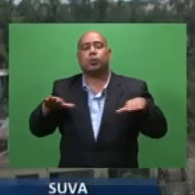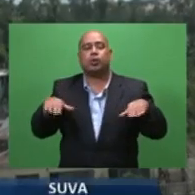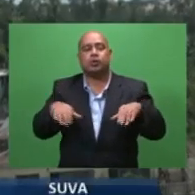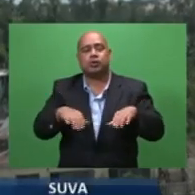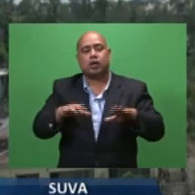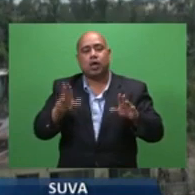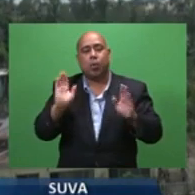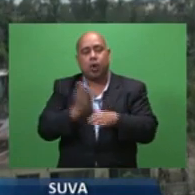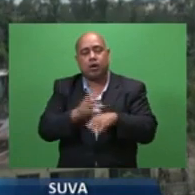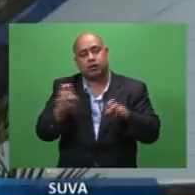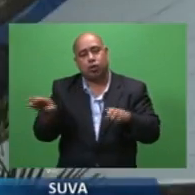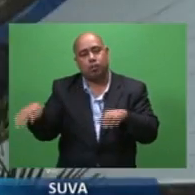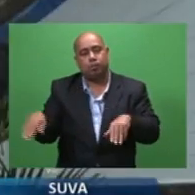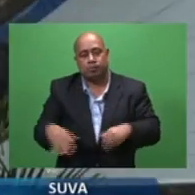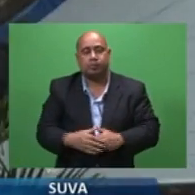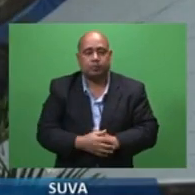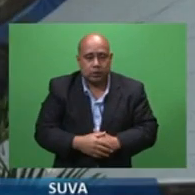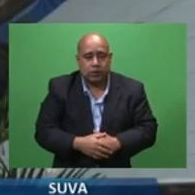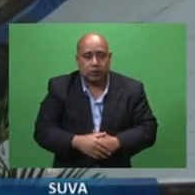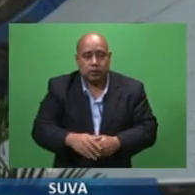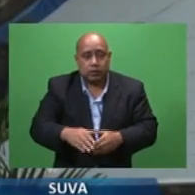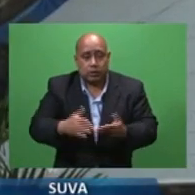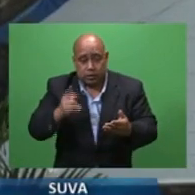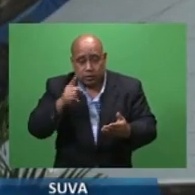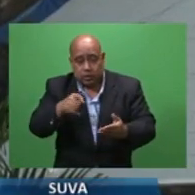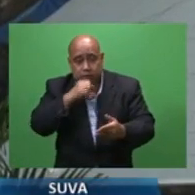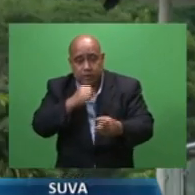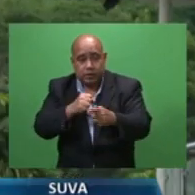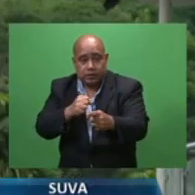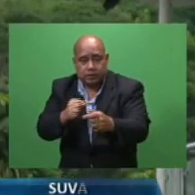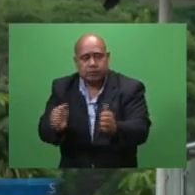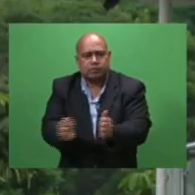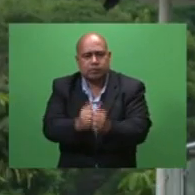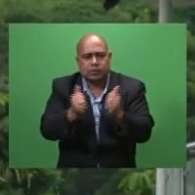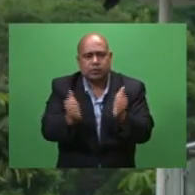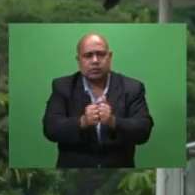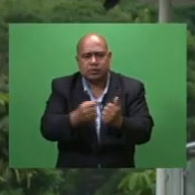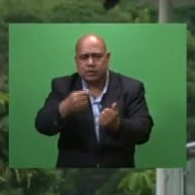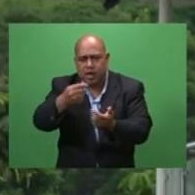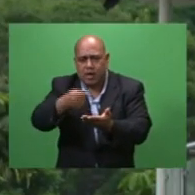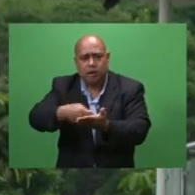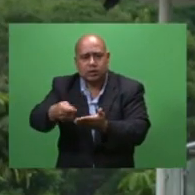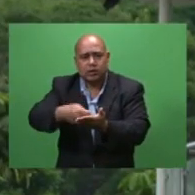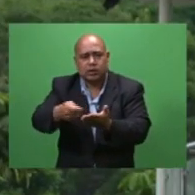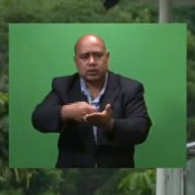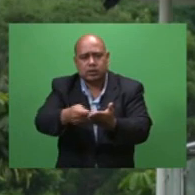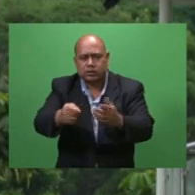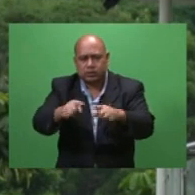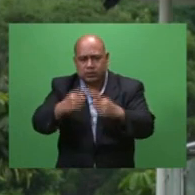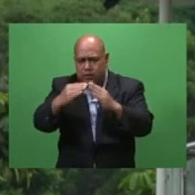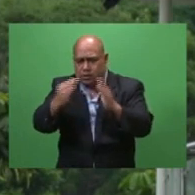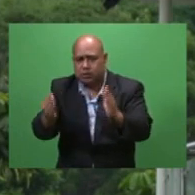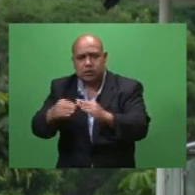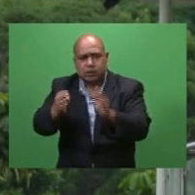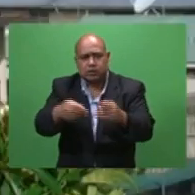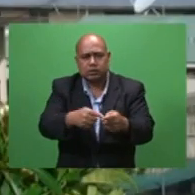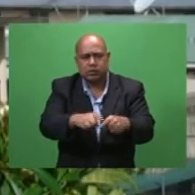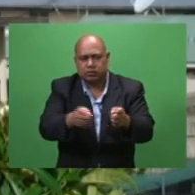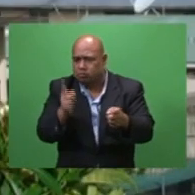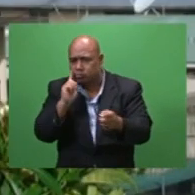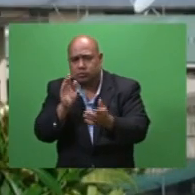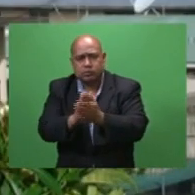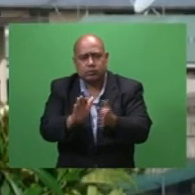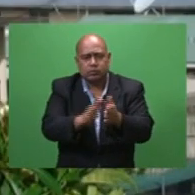estate dealers say many rental properties are now vacant due to the tight budget of Fijians. Some are able to survive by